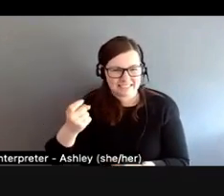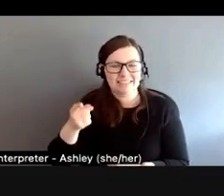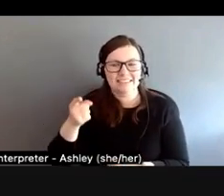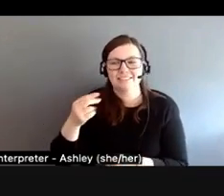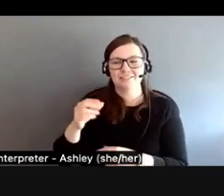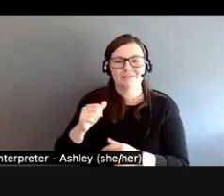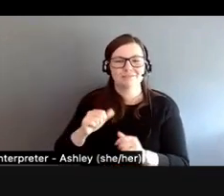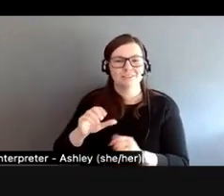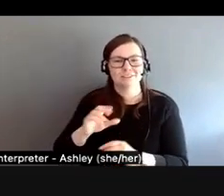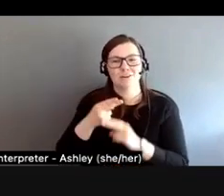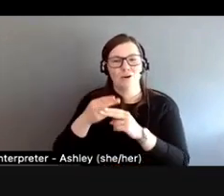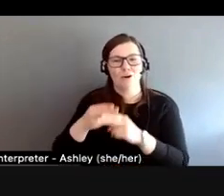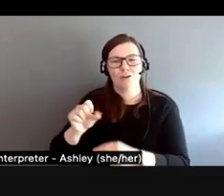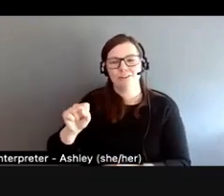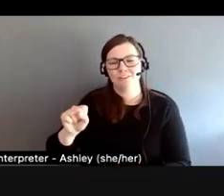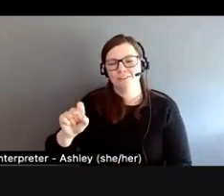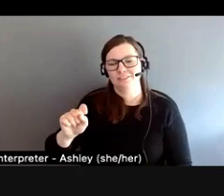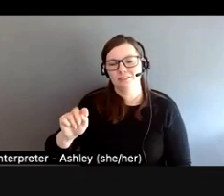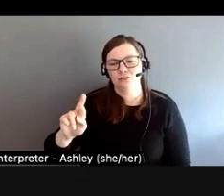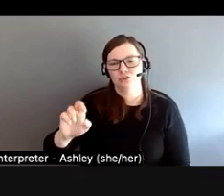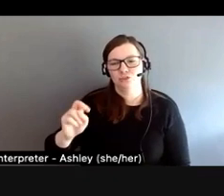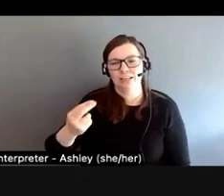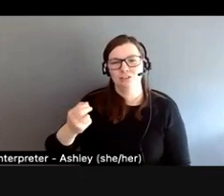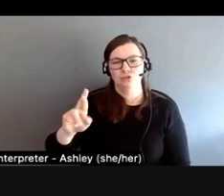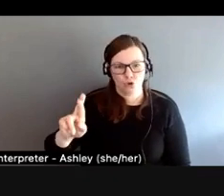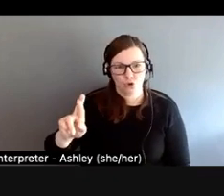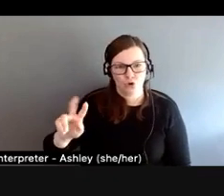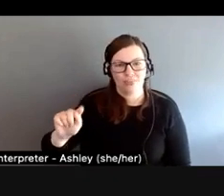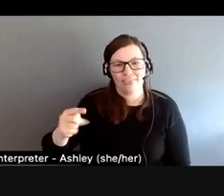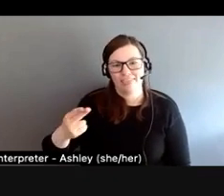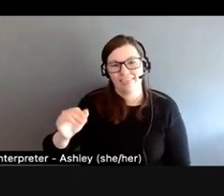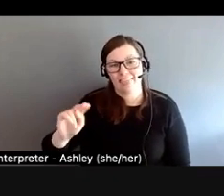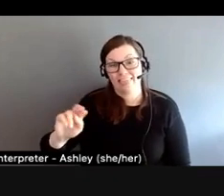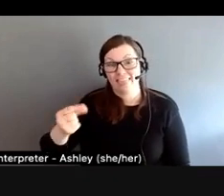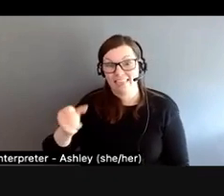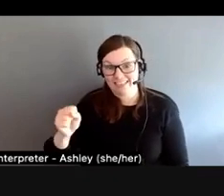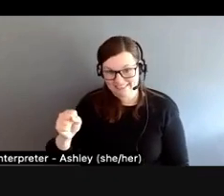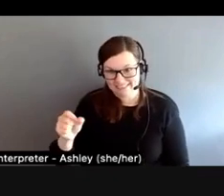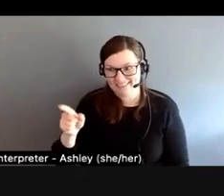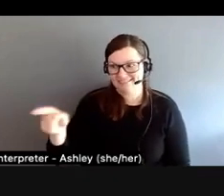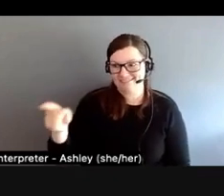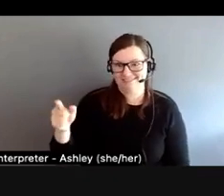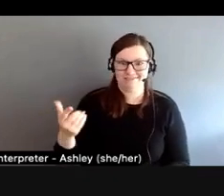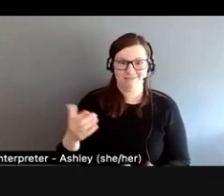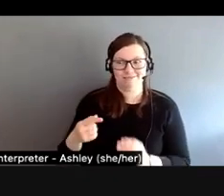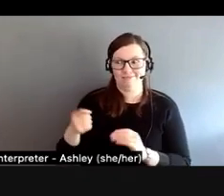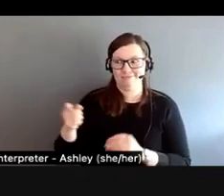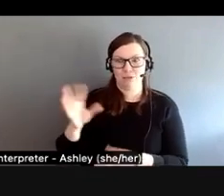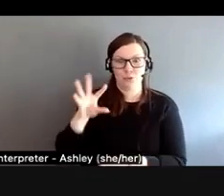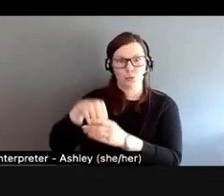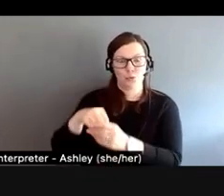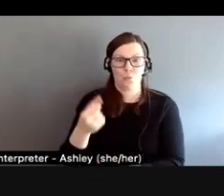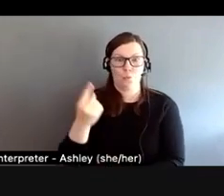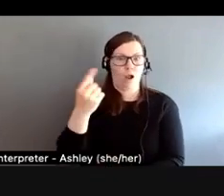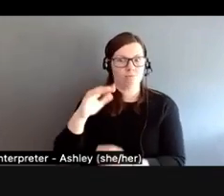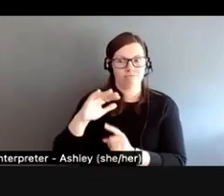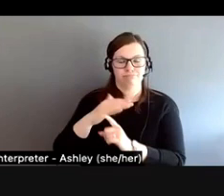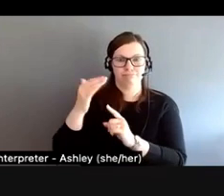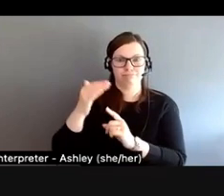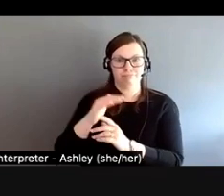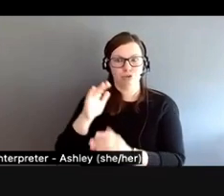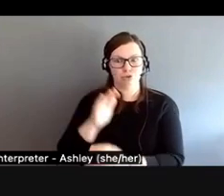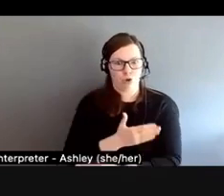Classic. Everyone loves Kate Bush. But now Kate Bush has hit her all-time